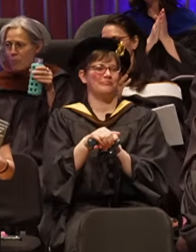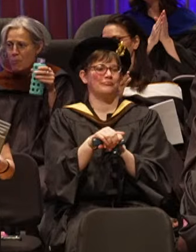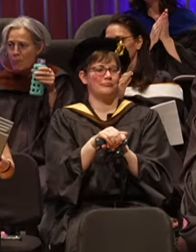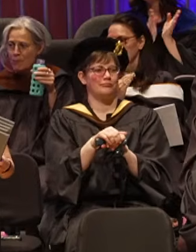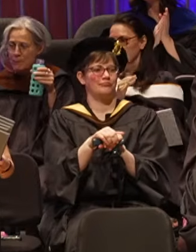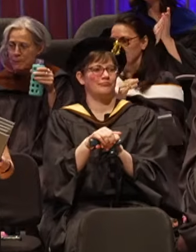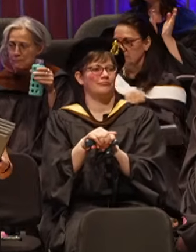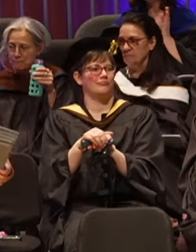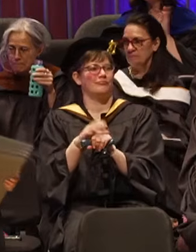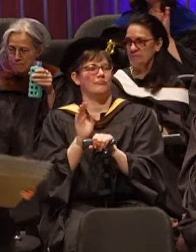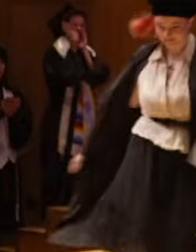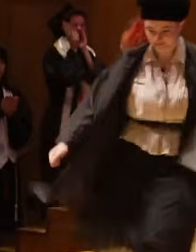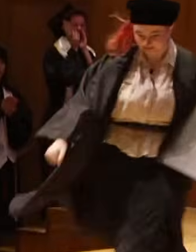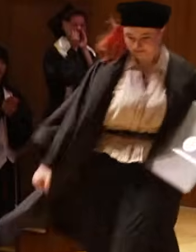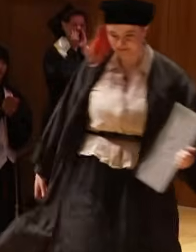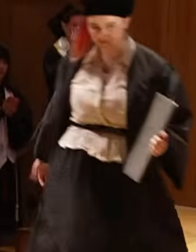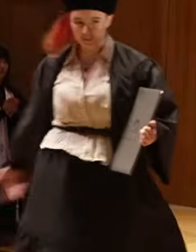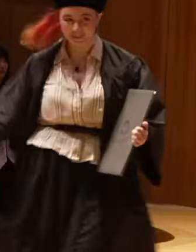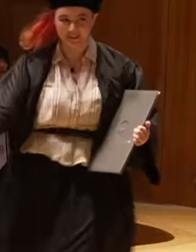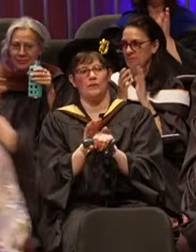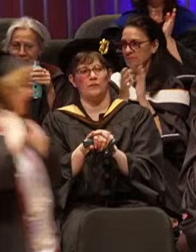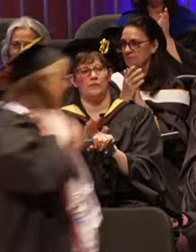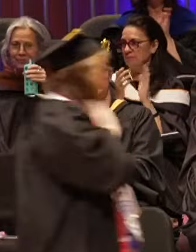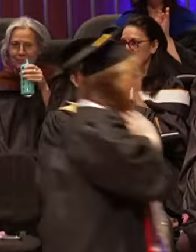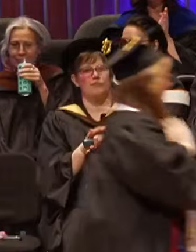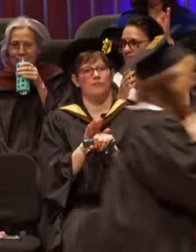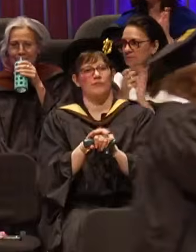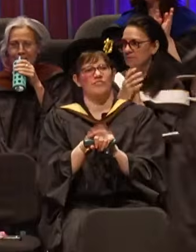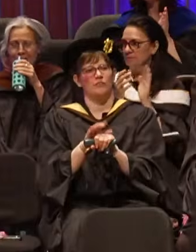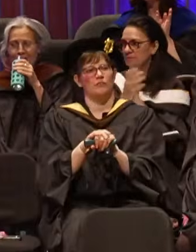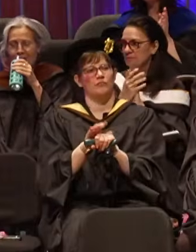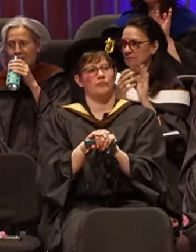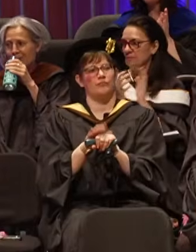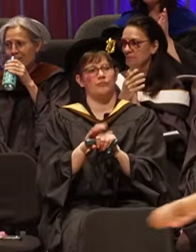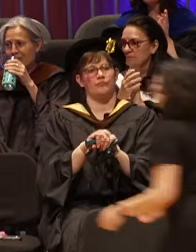Anna Dubocek, magna cum laude.